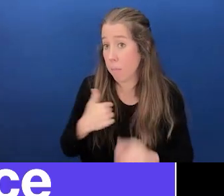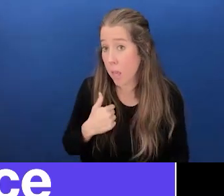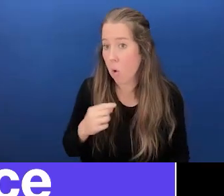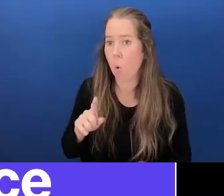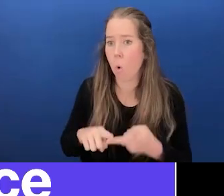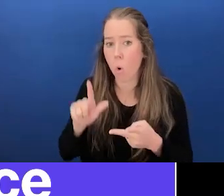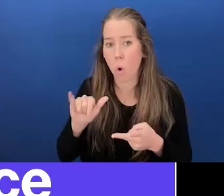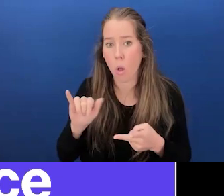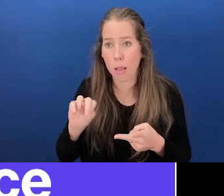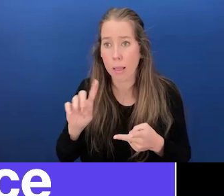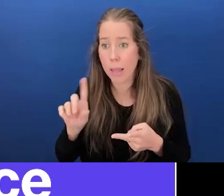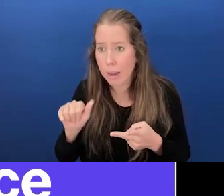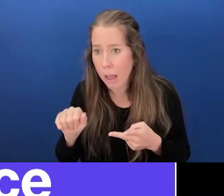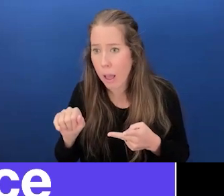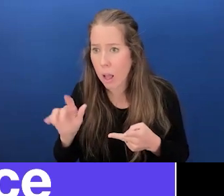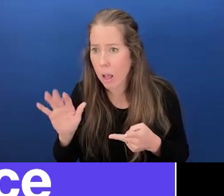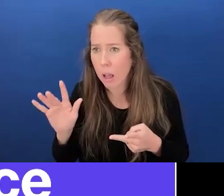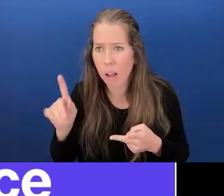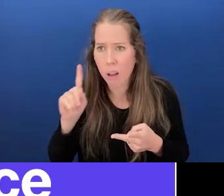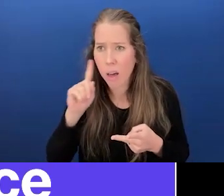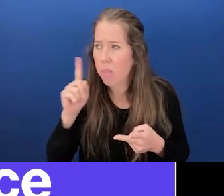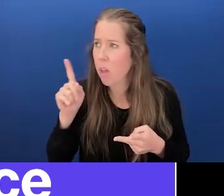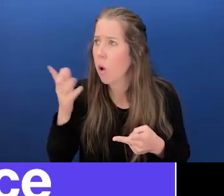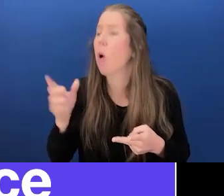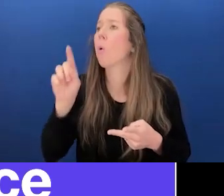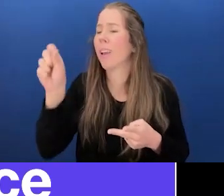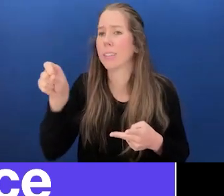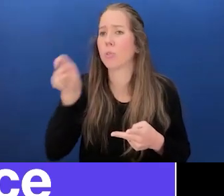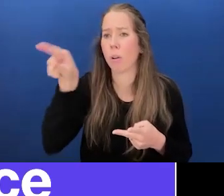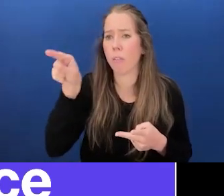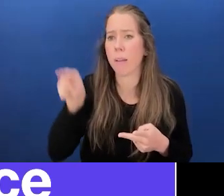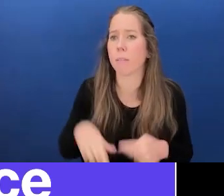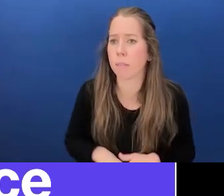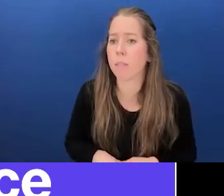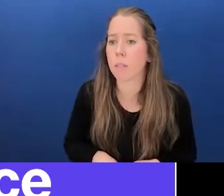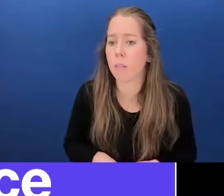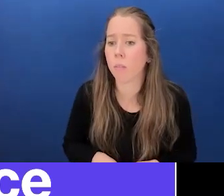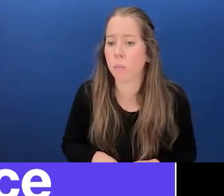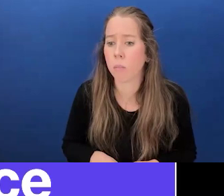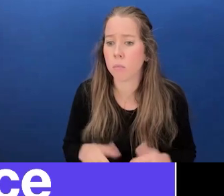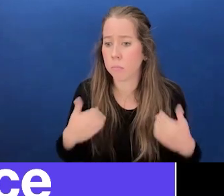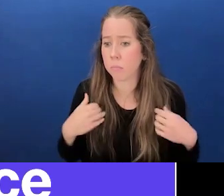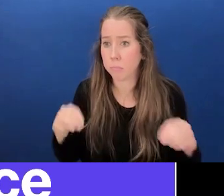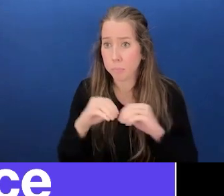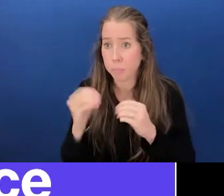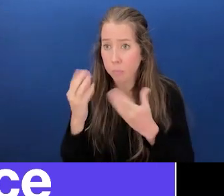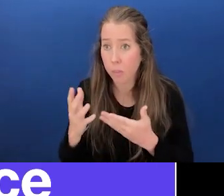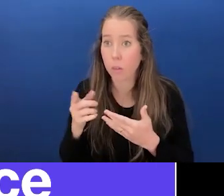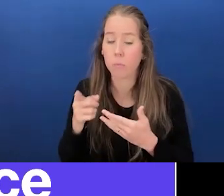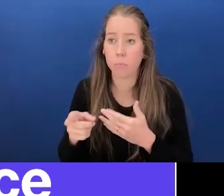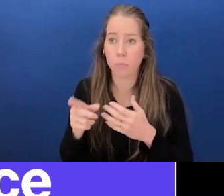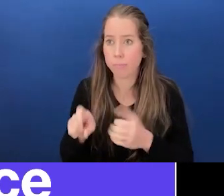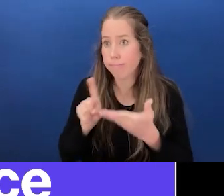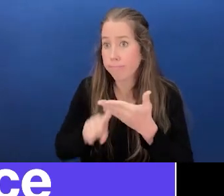Linda Kobashigawa, who I thought was here, but oh yeah, there she is right there. And we can give you more information and investigate